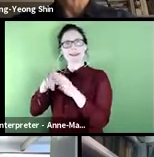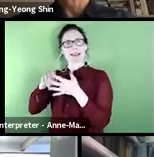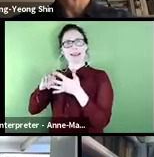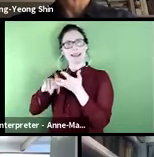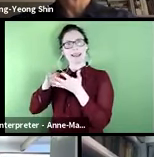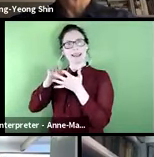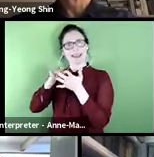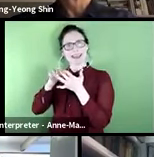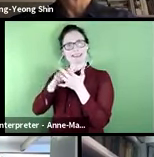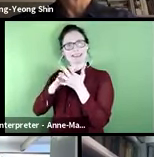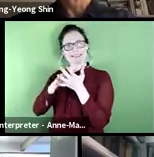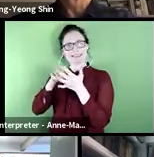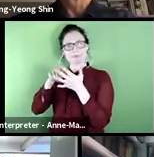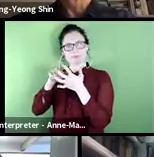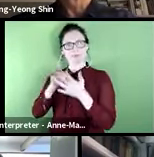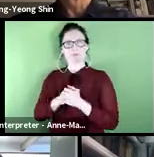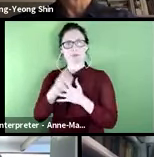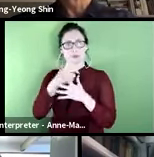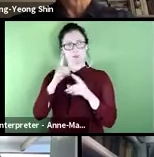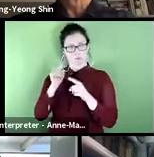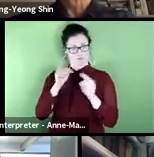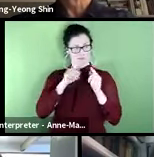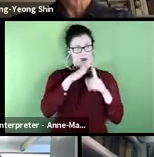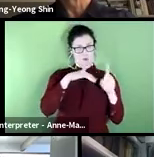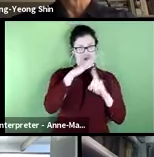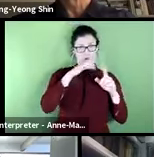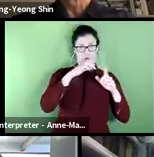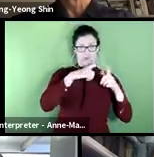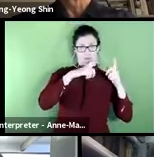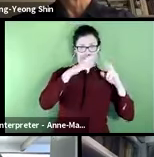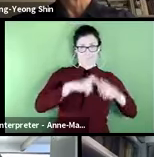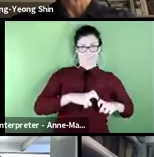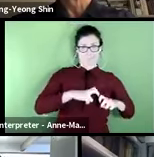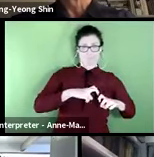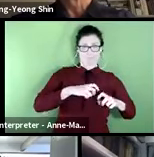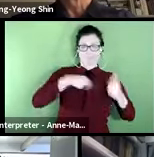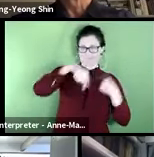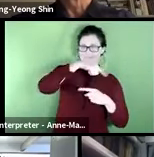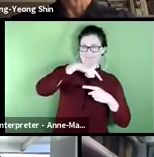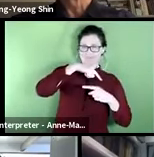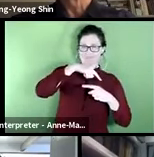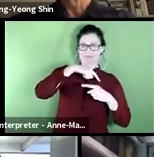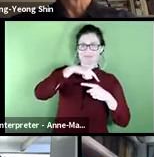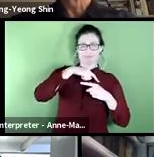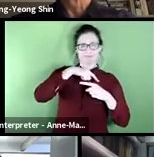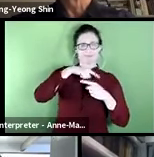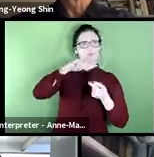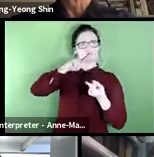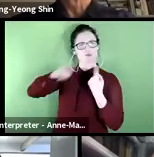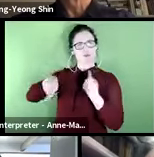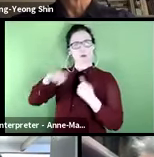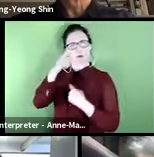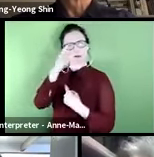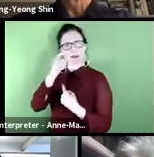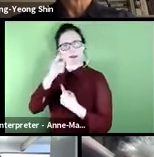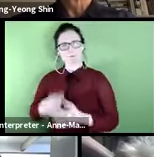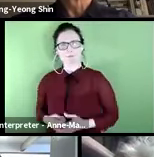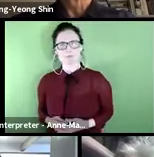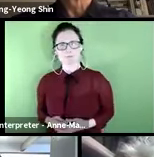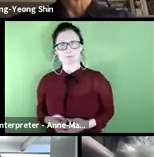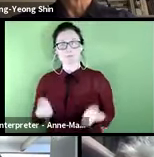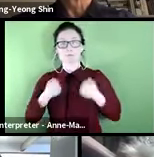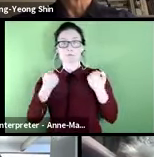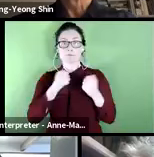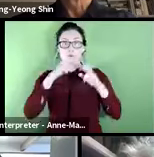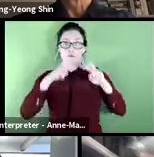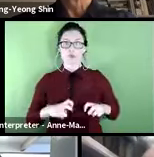this is an agenda which sociologists, such as ourselves, can speak to very powerfully. And the research